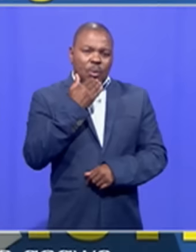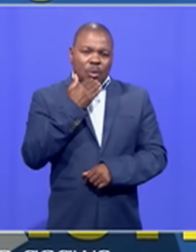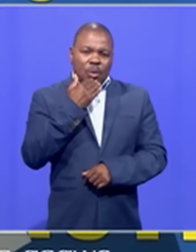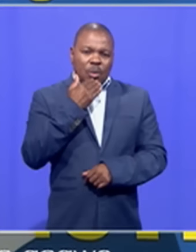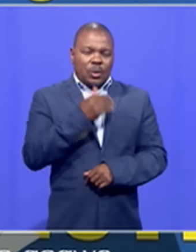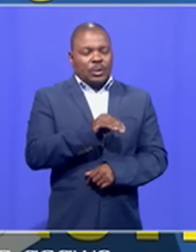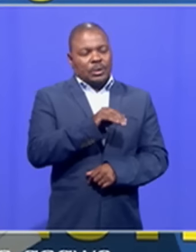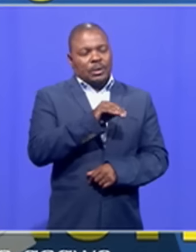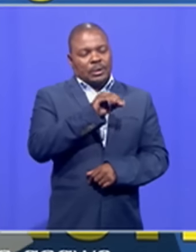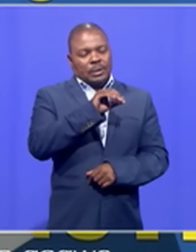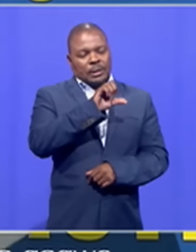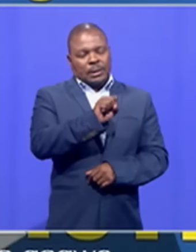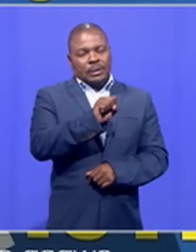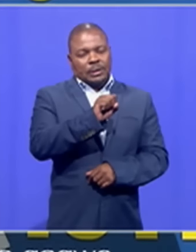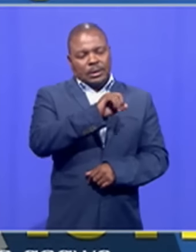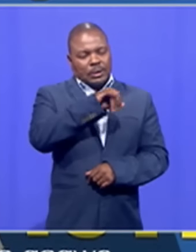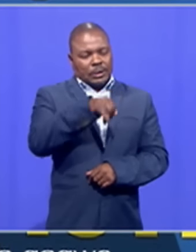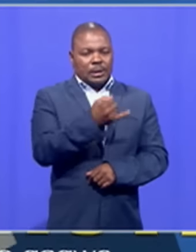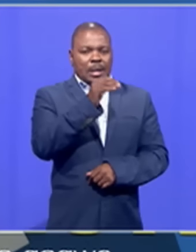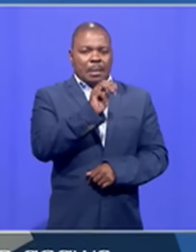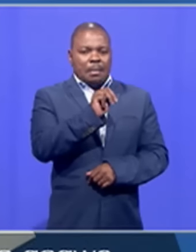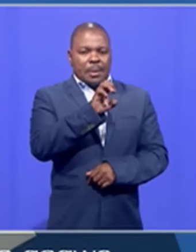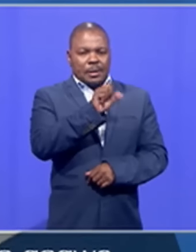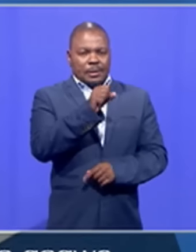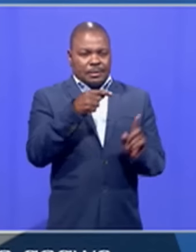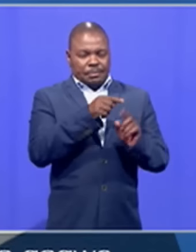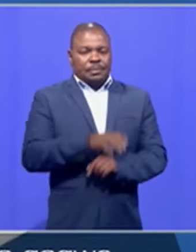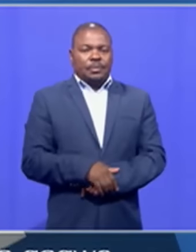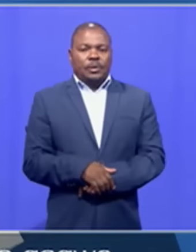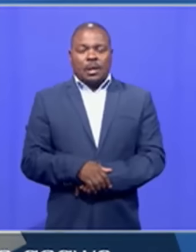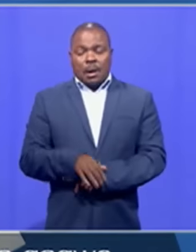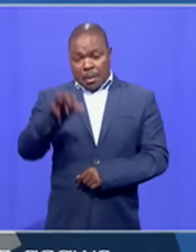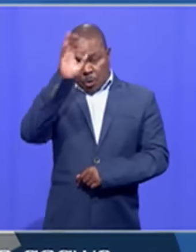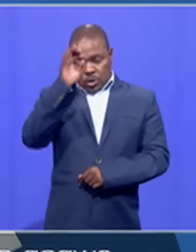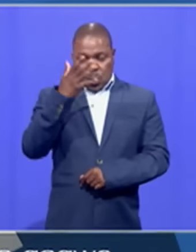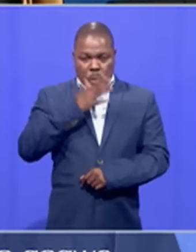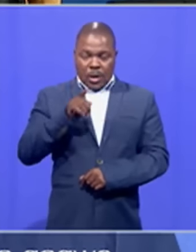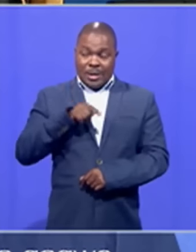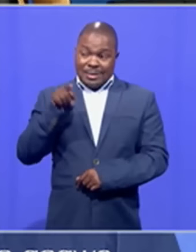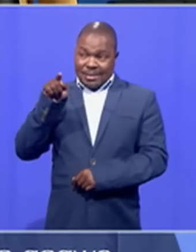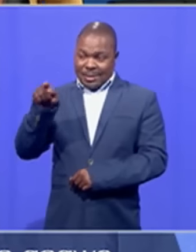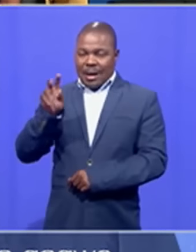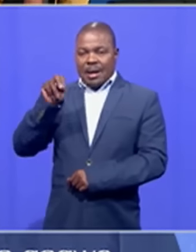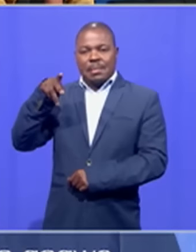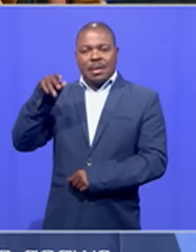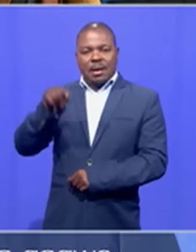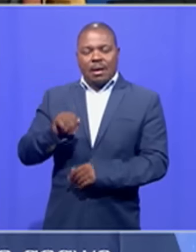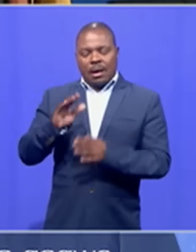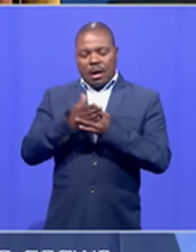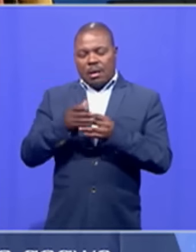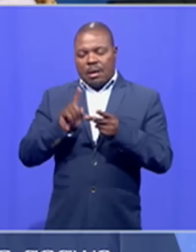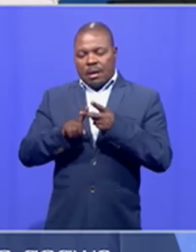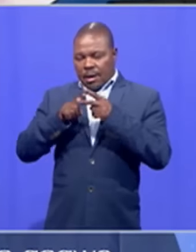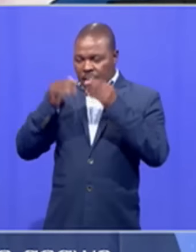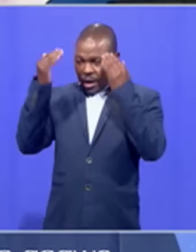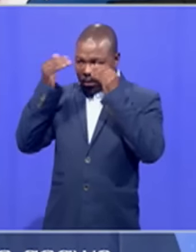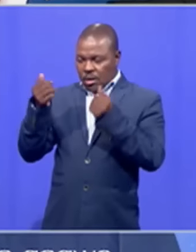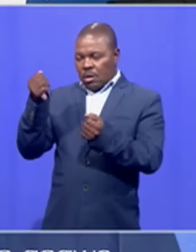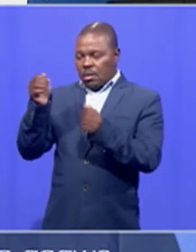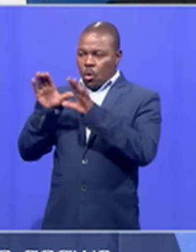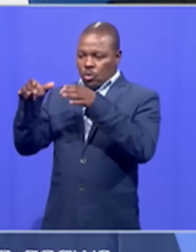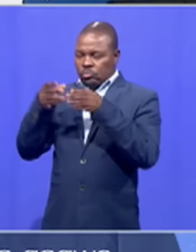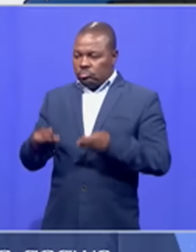Stuart Shannick. Maphodisa e kemišeditše go romela melato go lekala la taolo ya botšhotšhisi jwa bosetšhaba le komišene ya